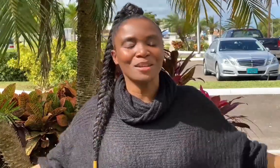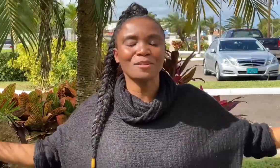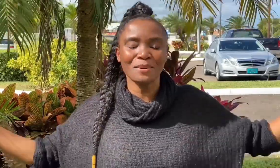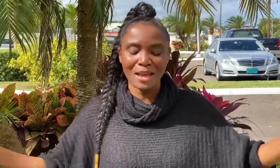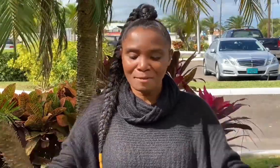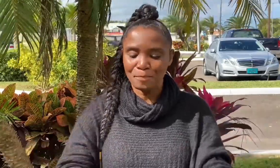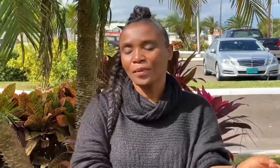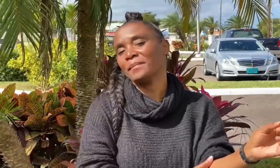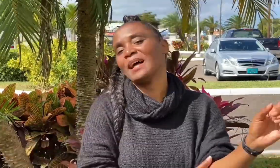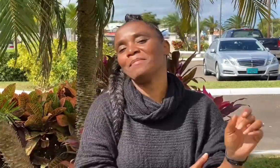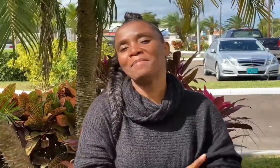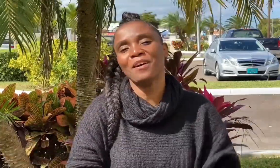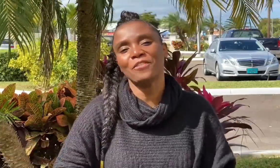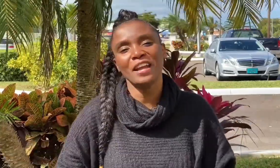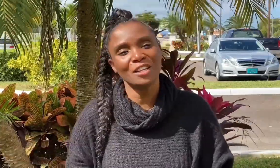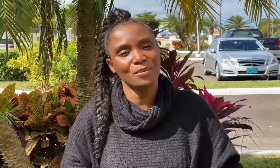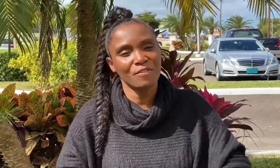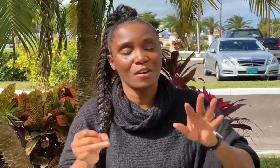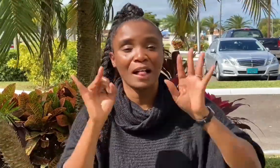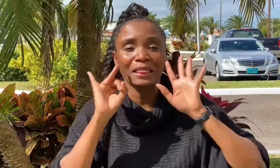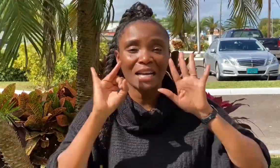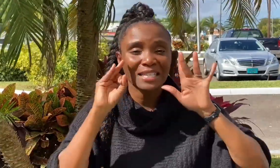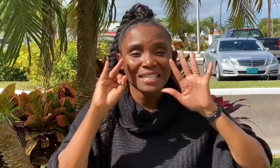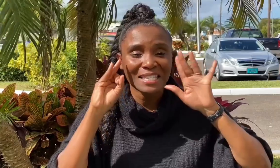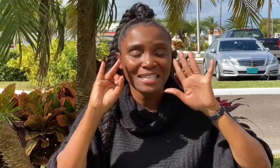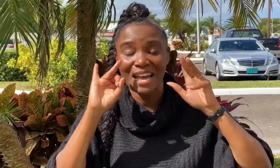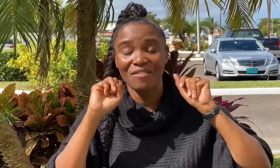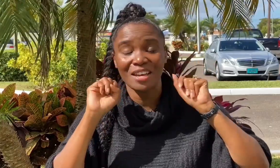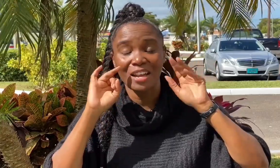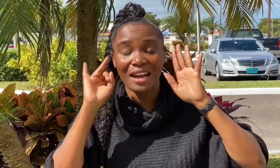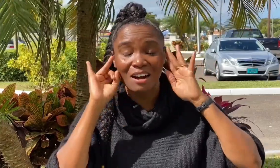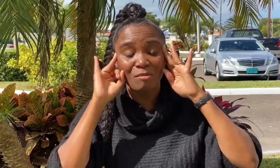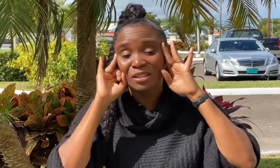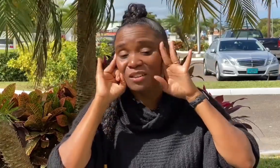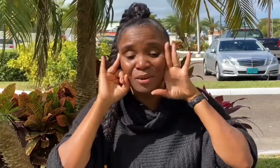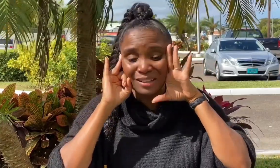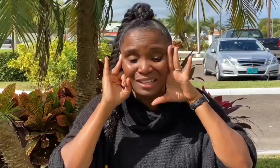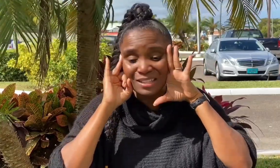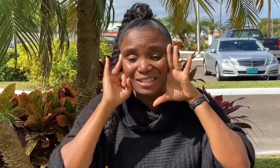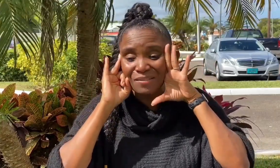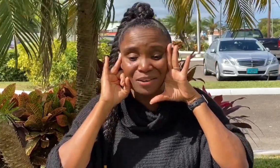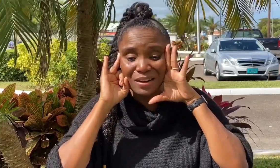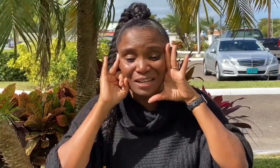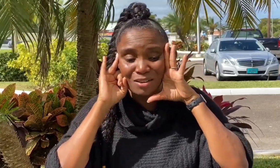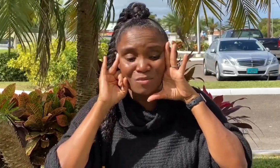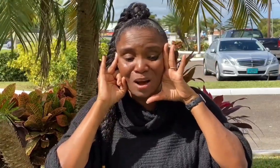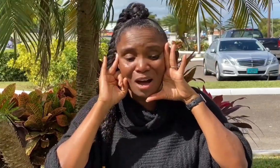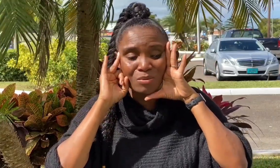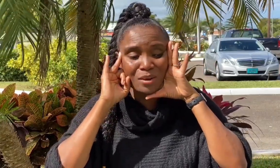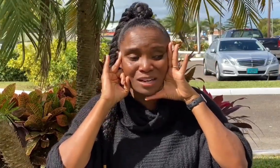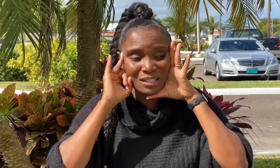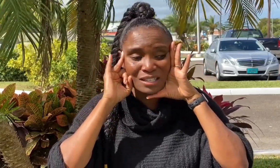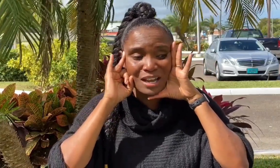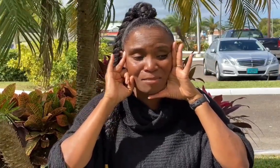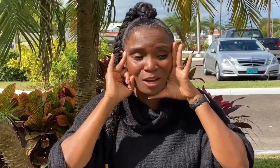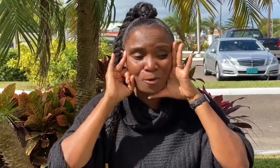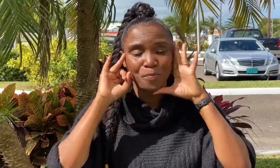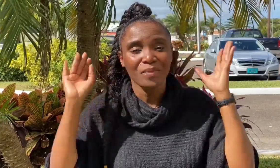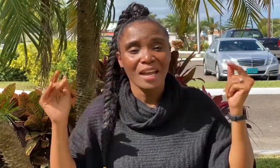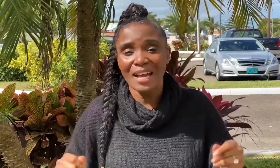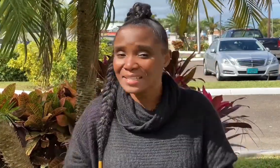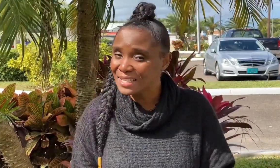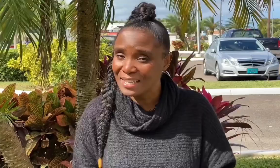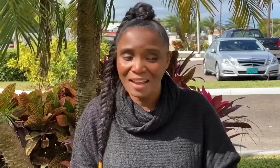program's coming to an end. But I'll be back for next week for lesson 7. I can't believe we're at lesson 7 already. Wow, where does the time